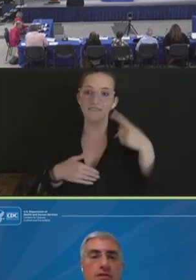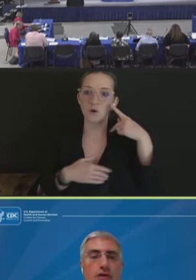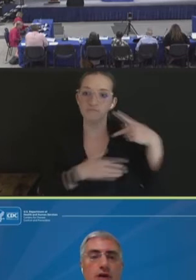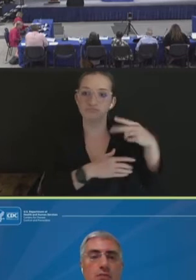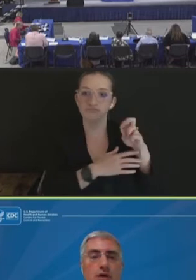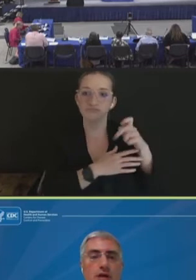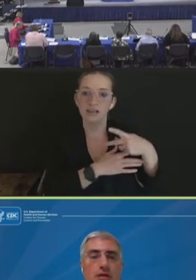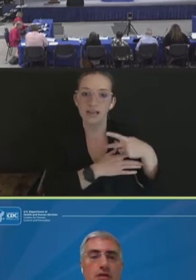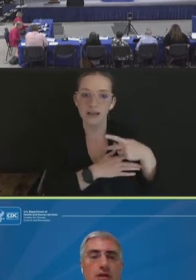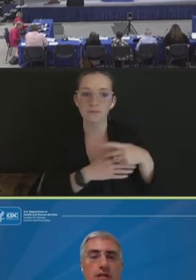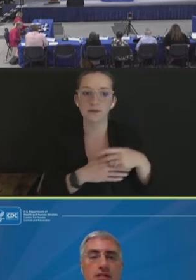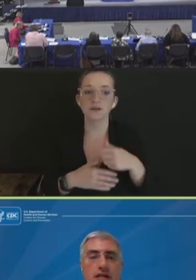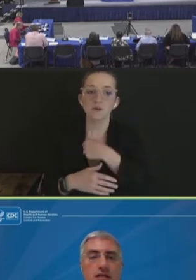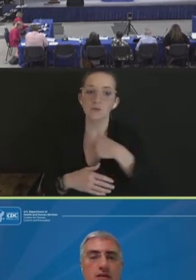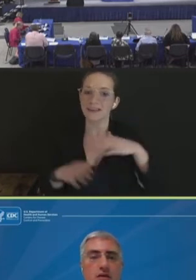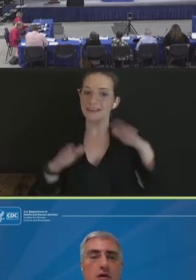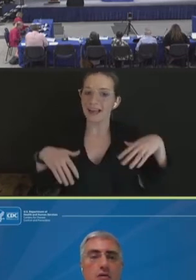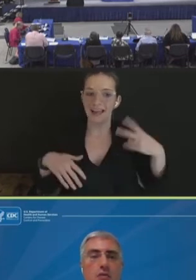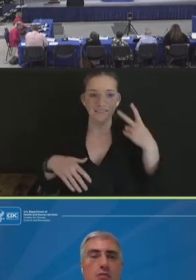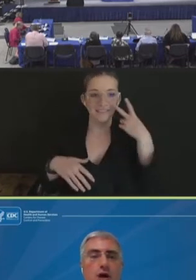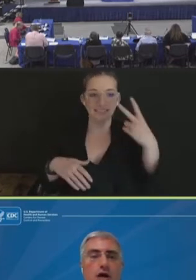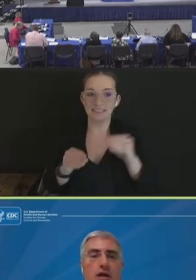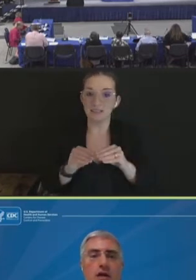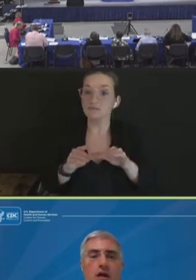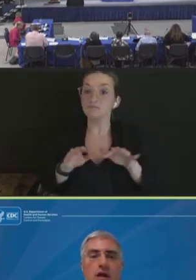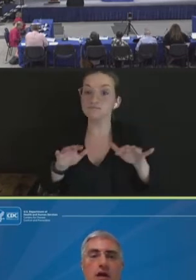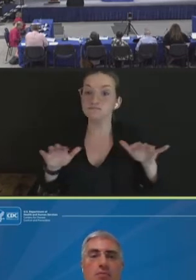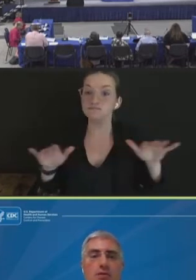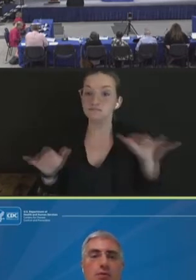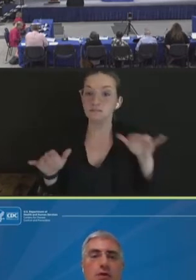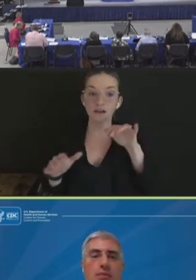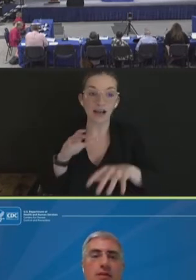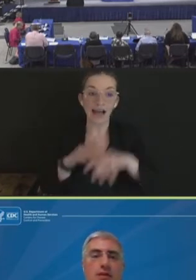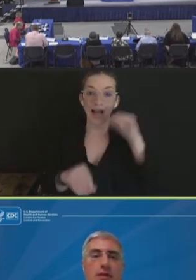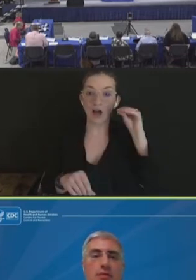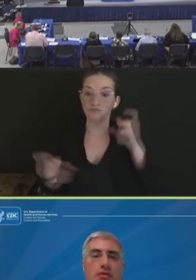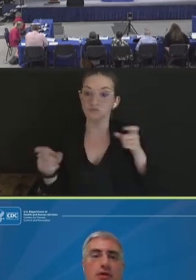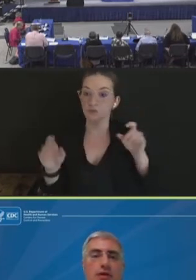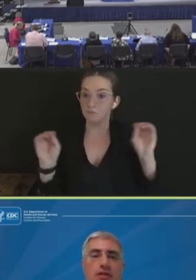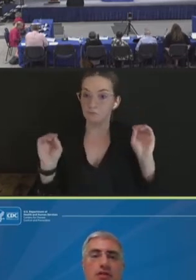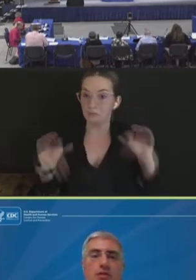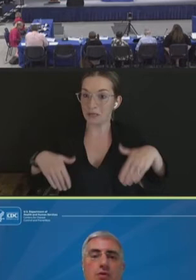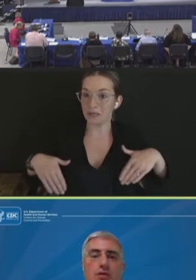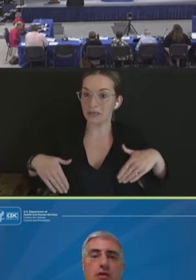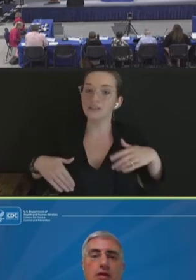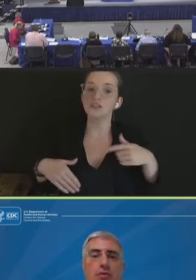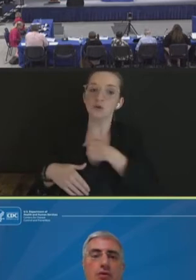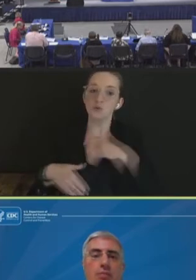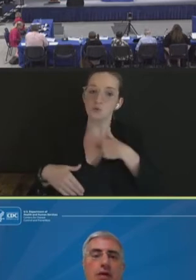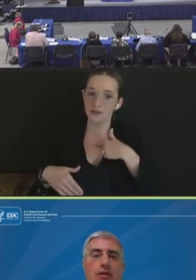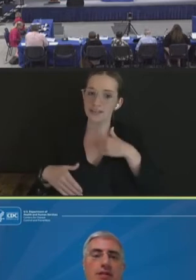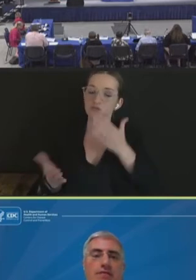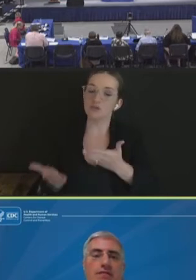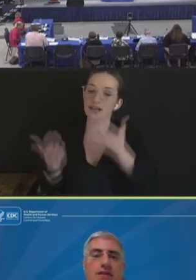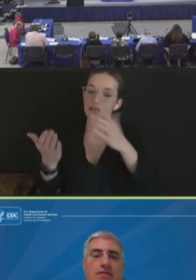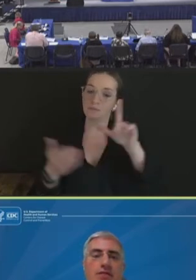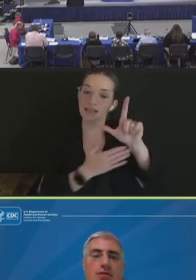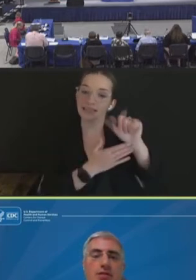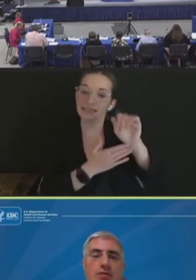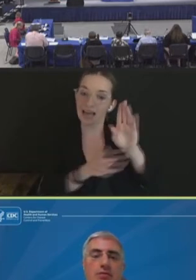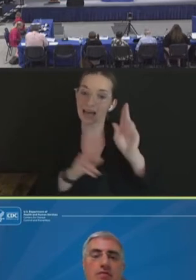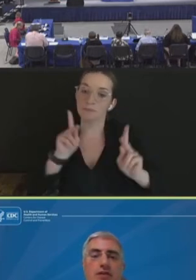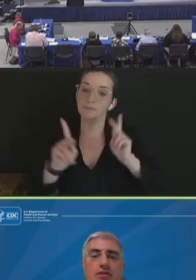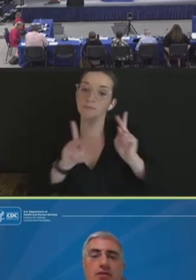this current outbreak in the United States or abroad. So we recommend that laboratorians consult with their laboratory biosafety